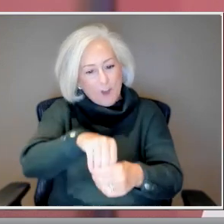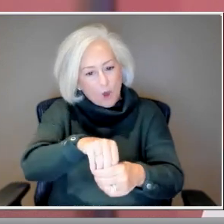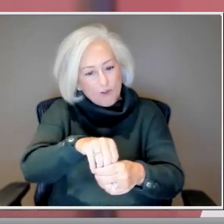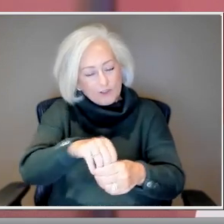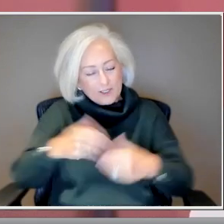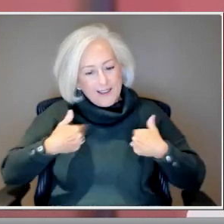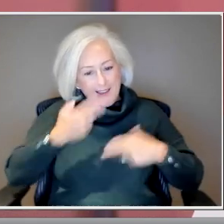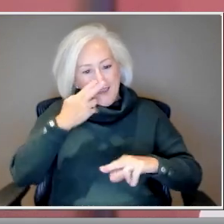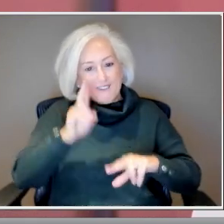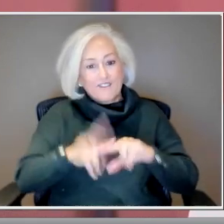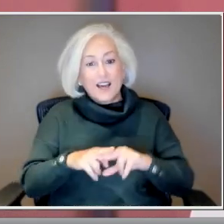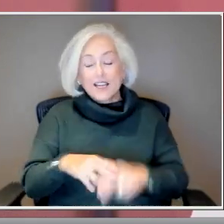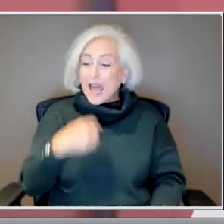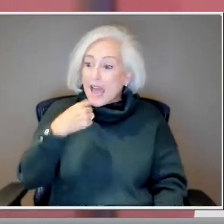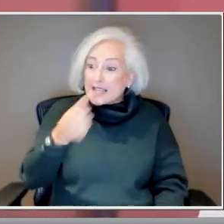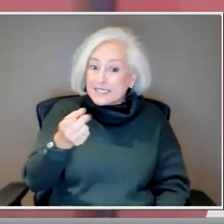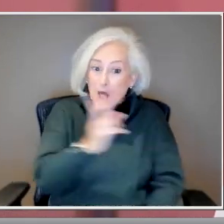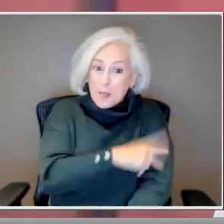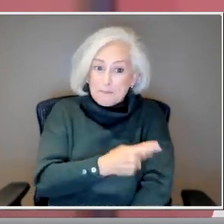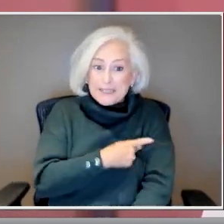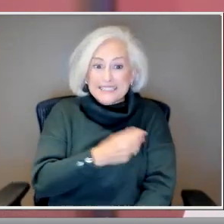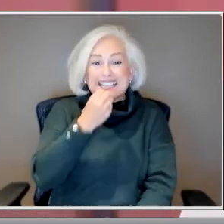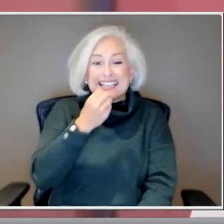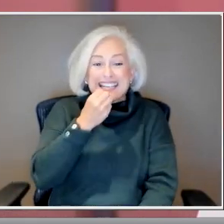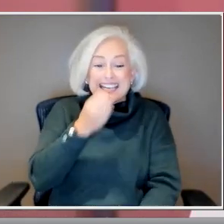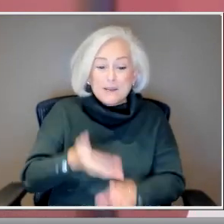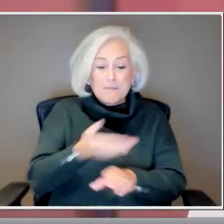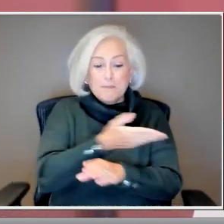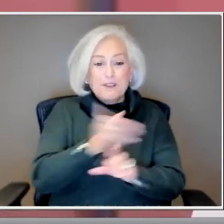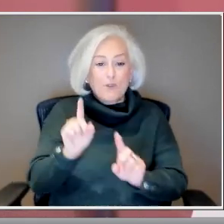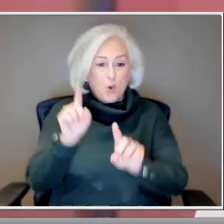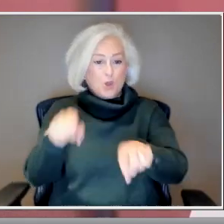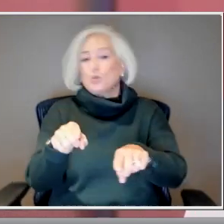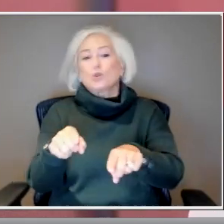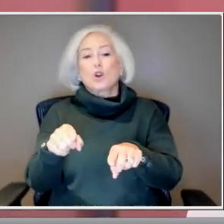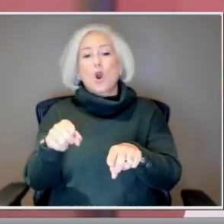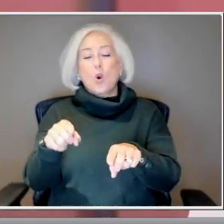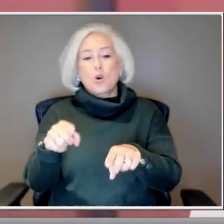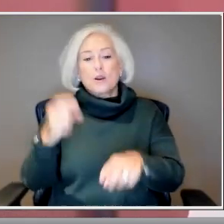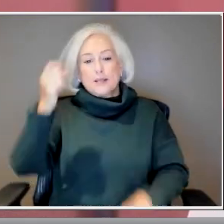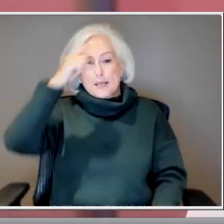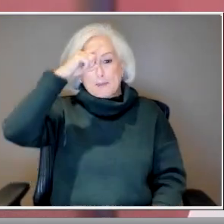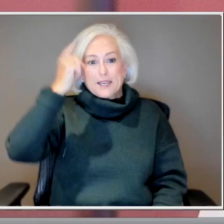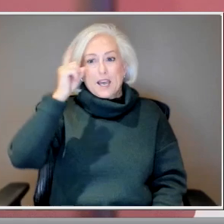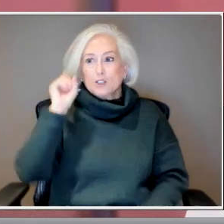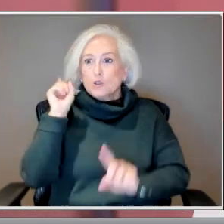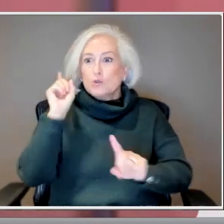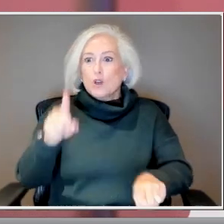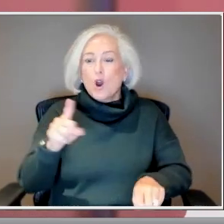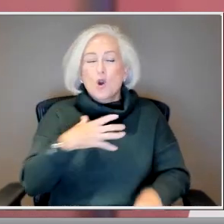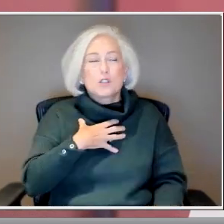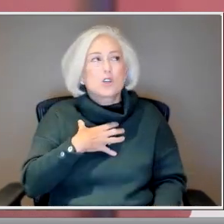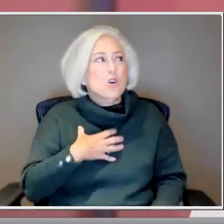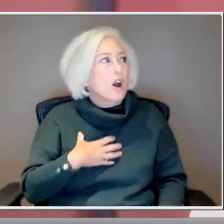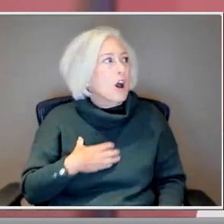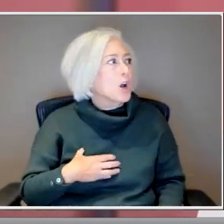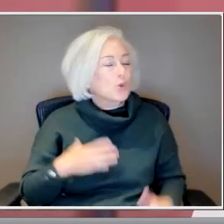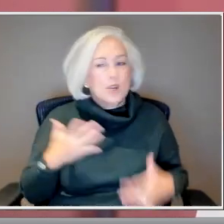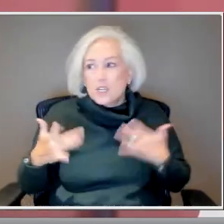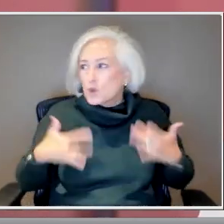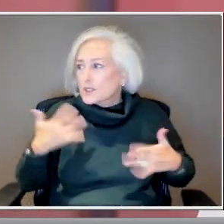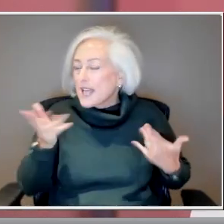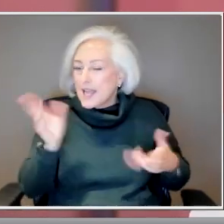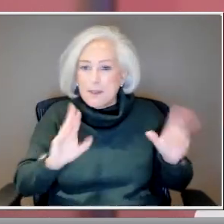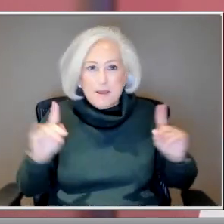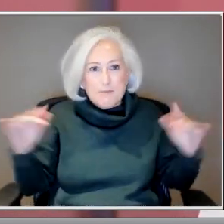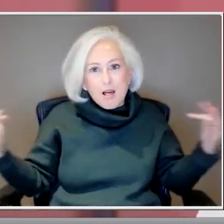patients, eat beforehand. Right. Because some of the things that, you know, you come, you're really hungry, you're super excited to be with your friends. Next thing you